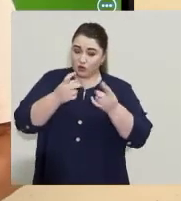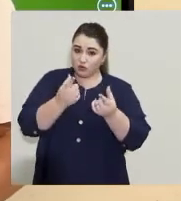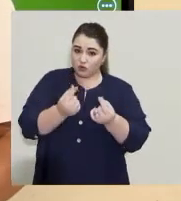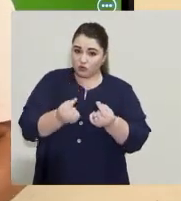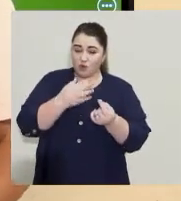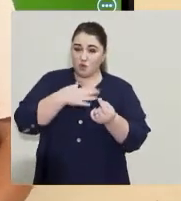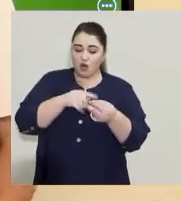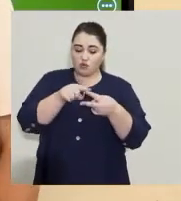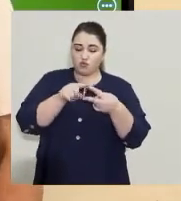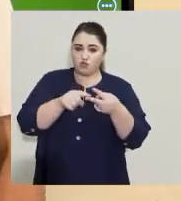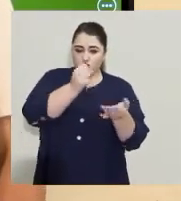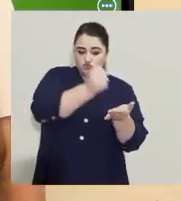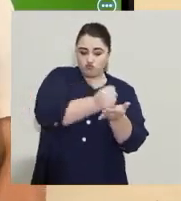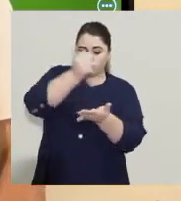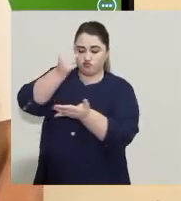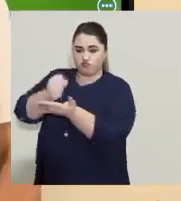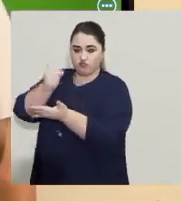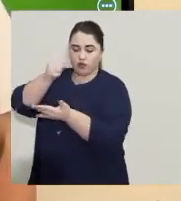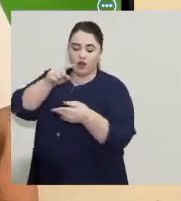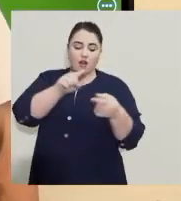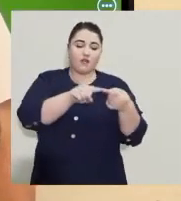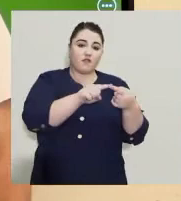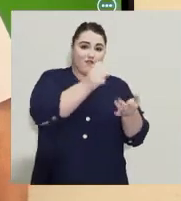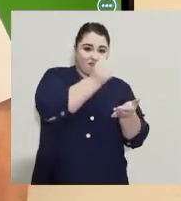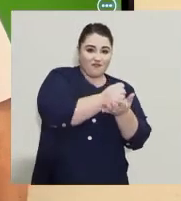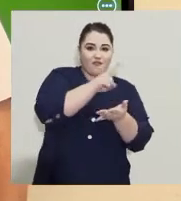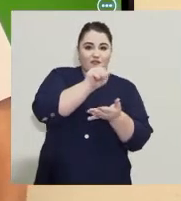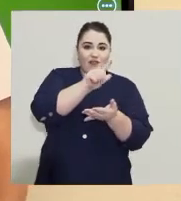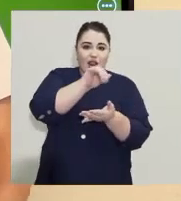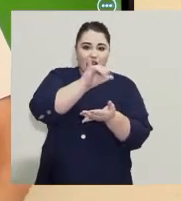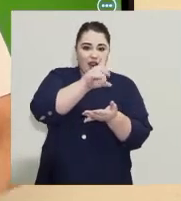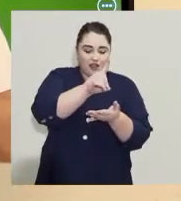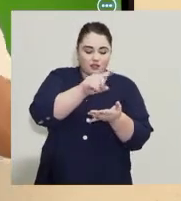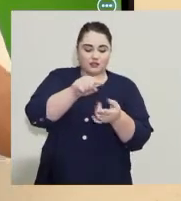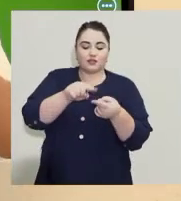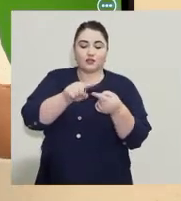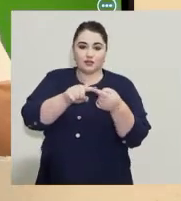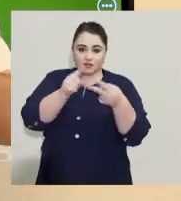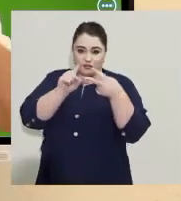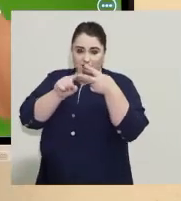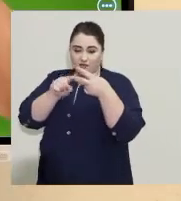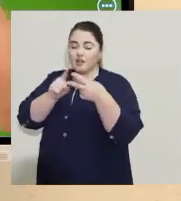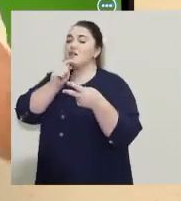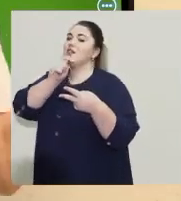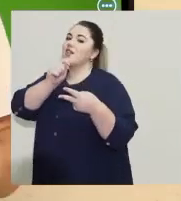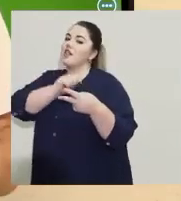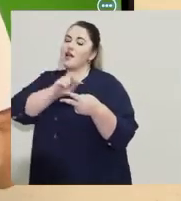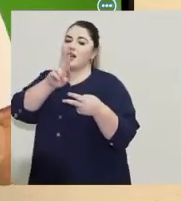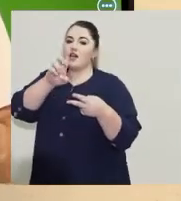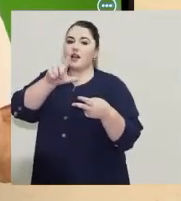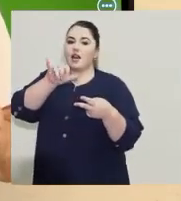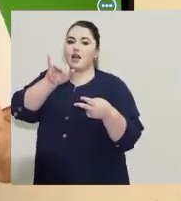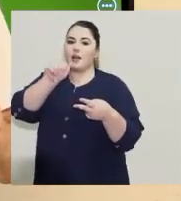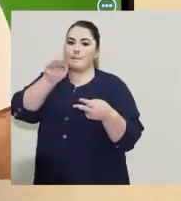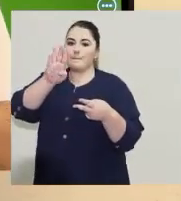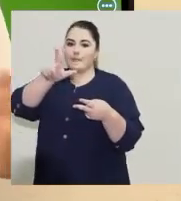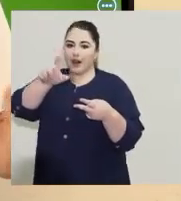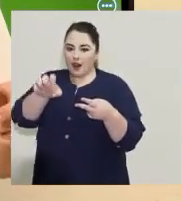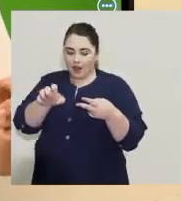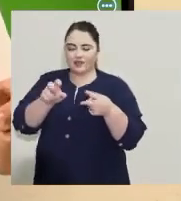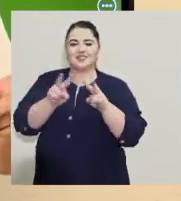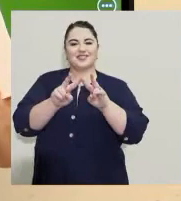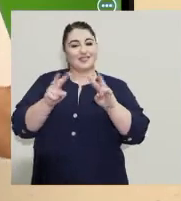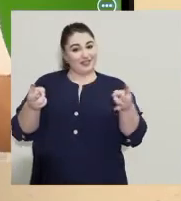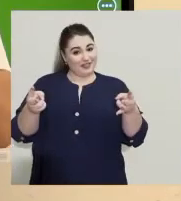approval. You want a stamp of validity and you want a stamp of reliability. It's